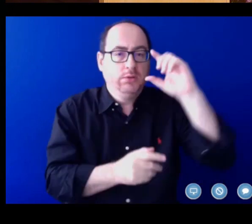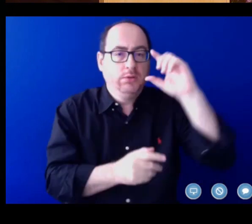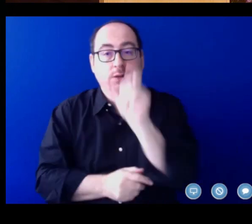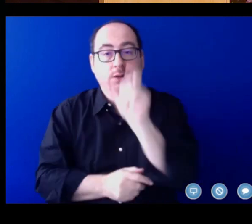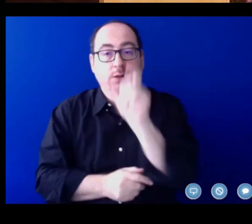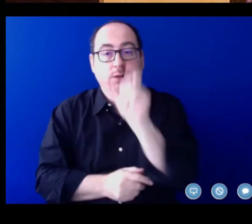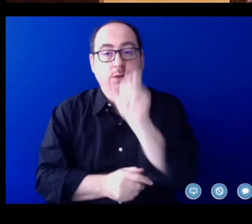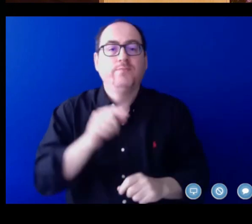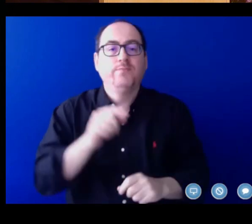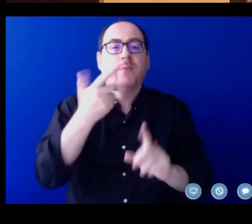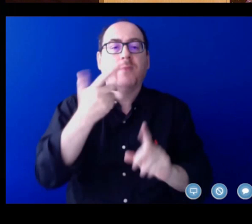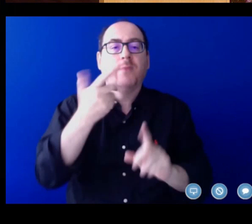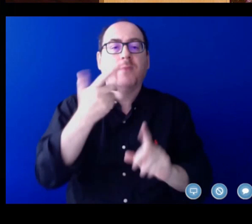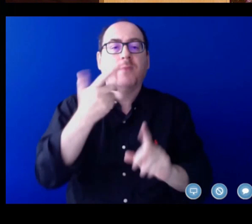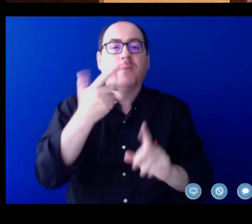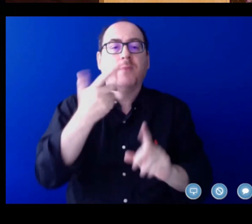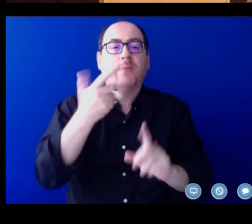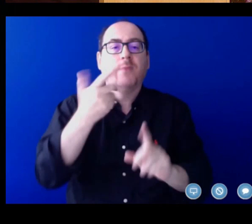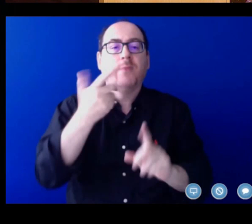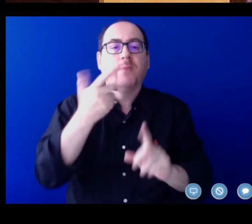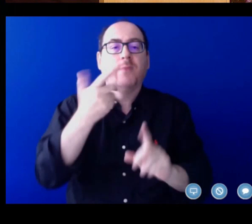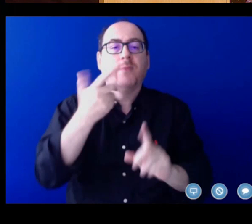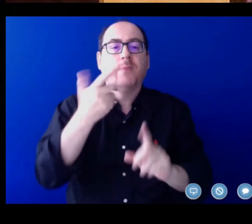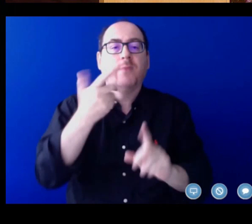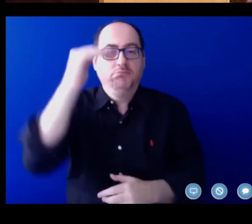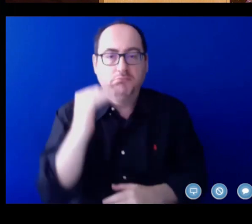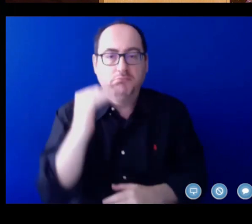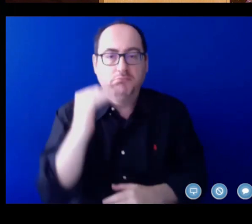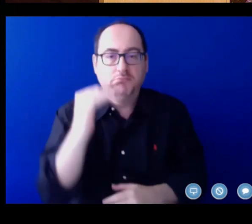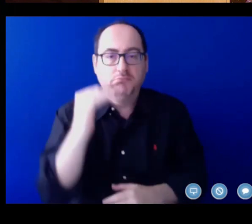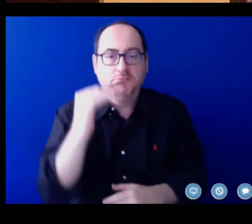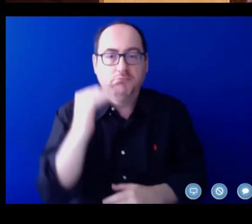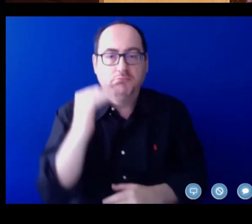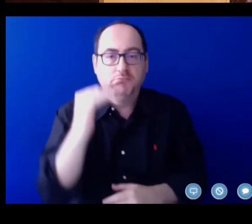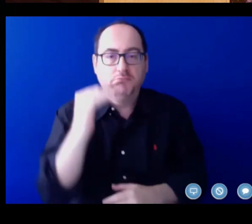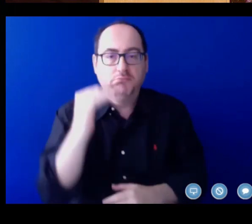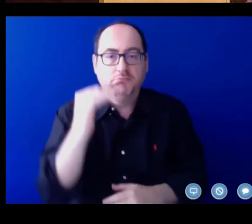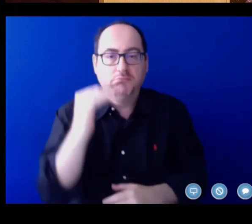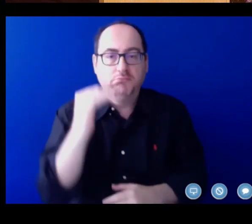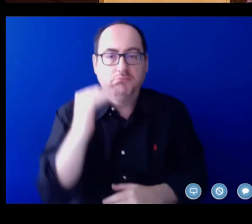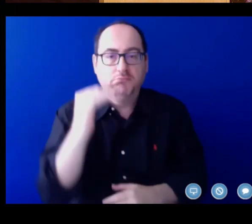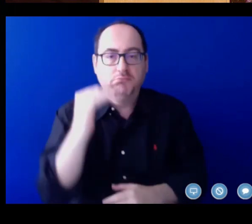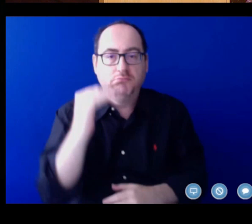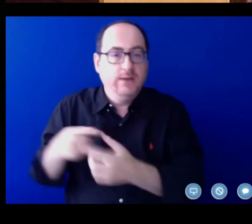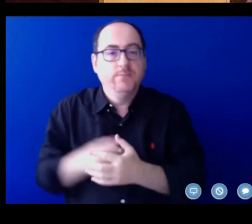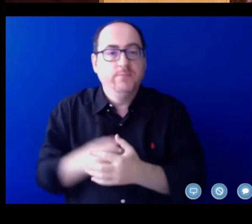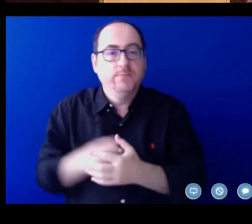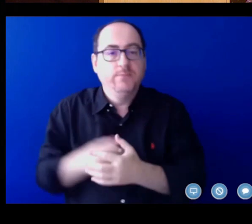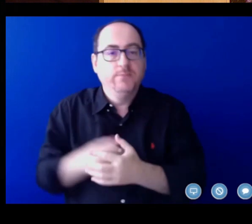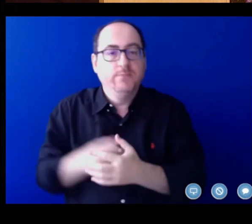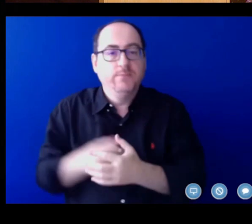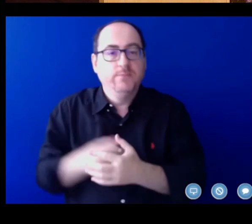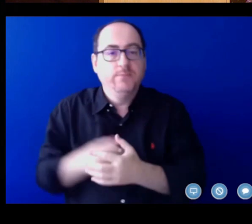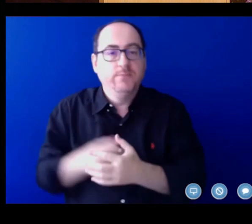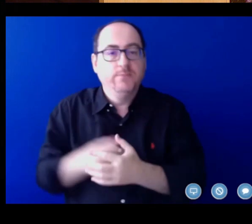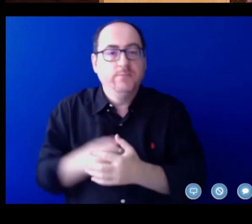witnessing violence against others. Violence breaks physical and emotional connections, and the resulting isolation may do as much harm or more harm than physical injury.